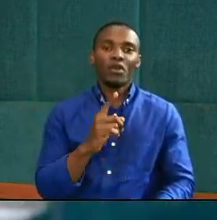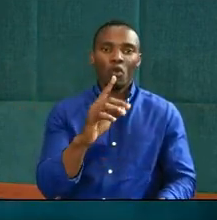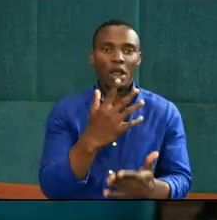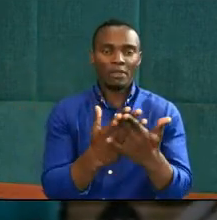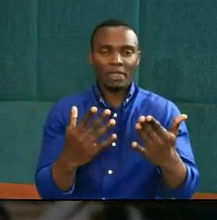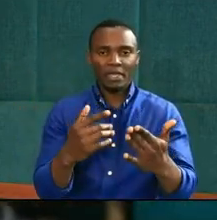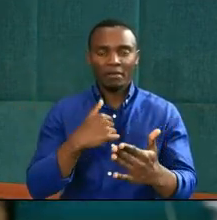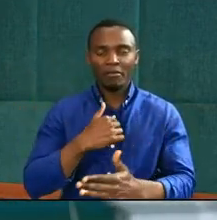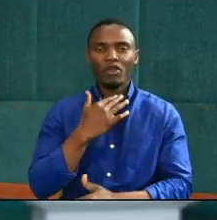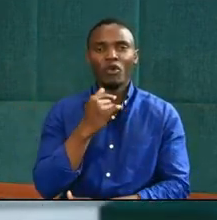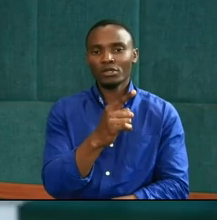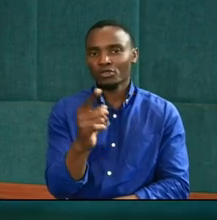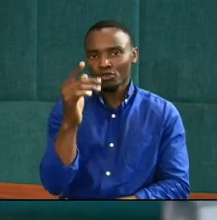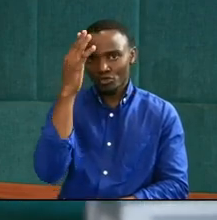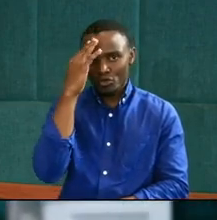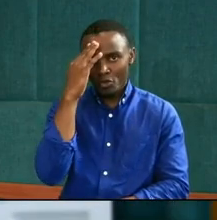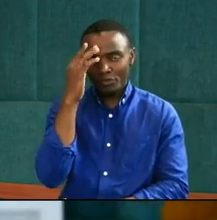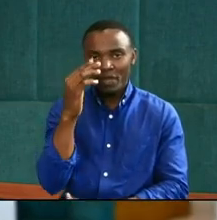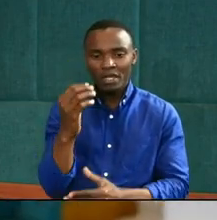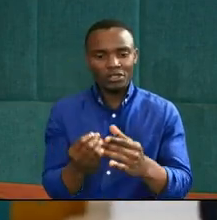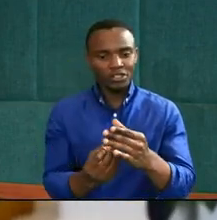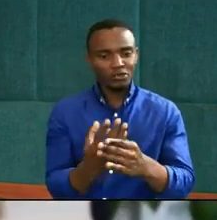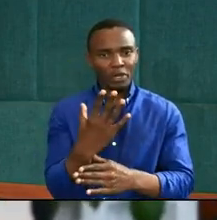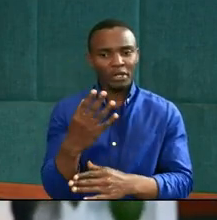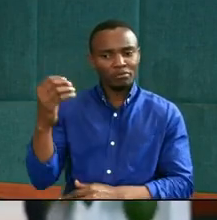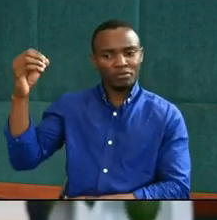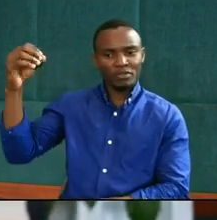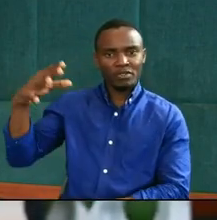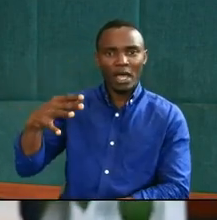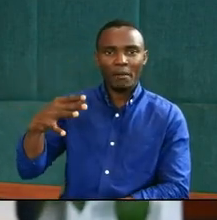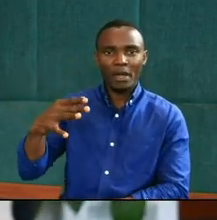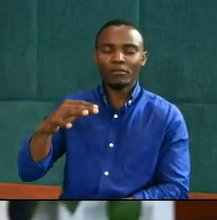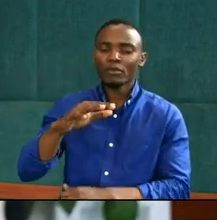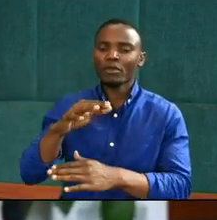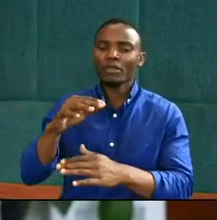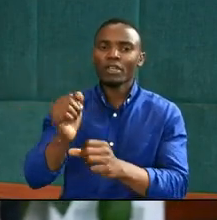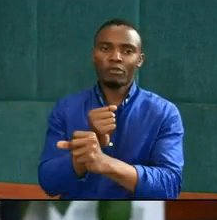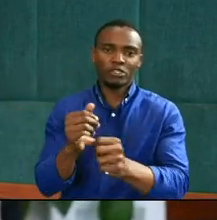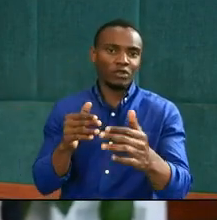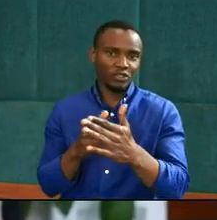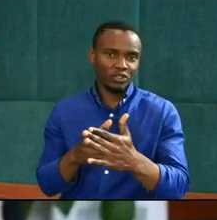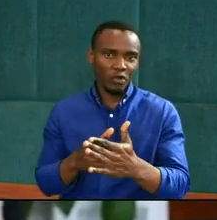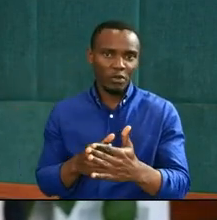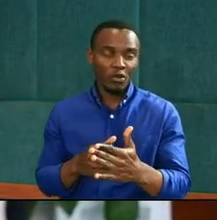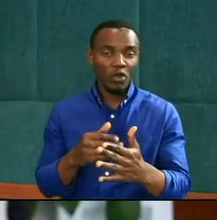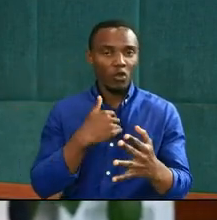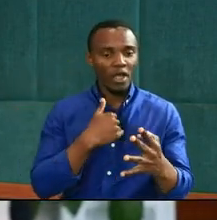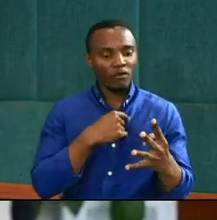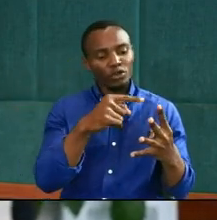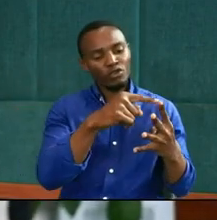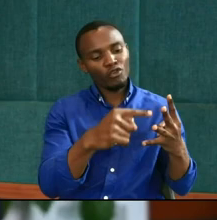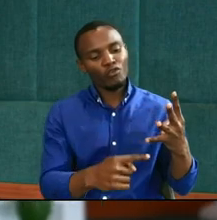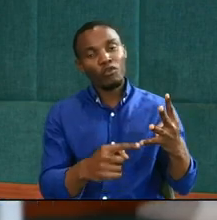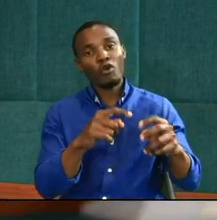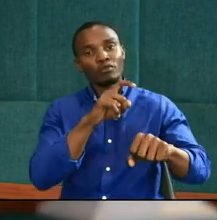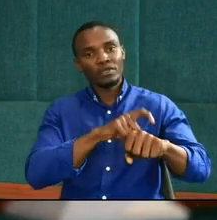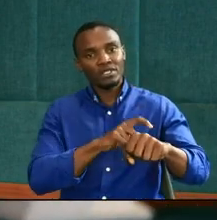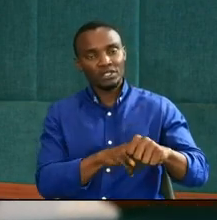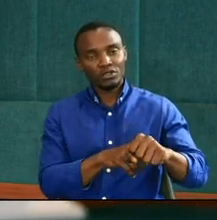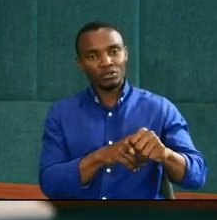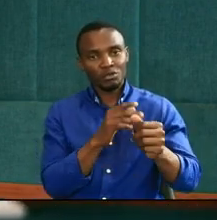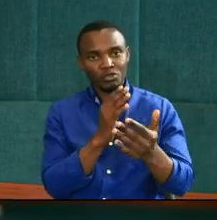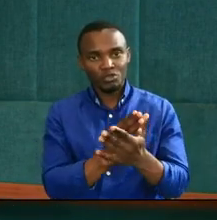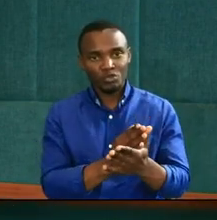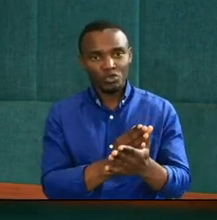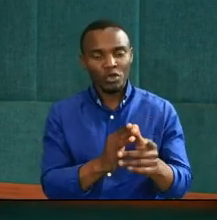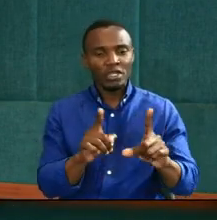Meaning, it is in a motion. Watch me, watch the preacher. The four seasons are in a motion,